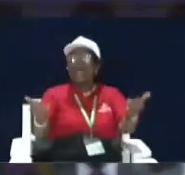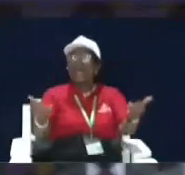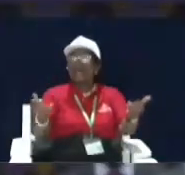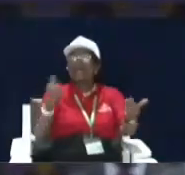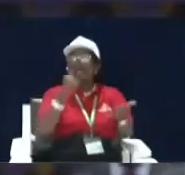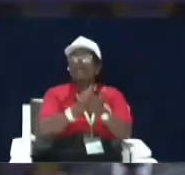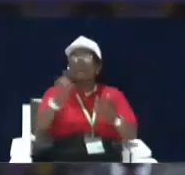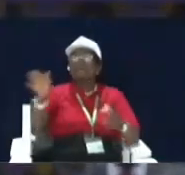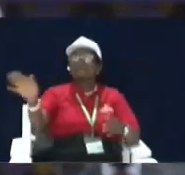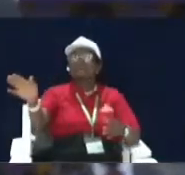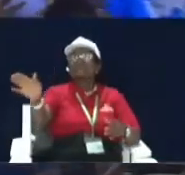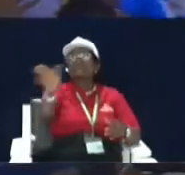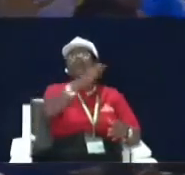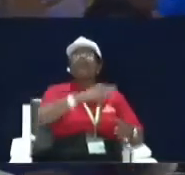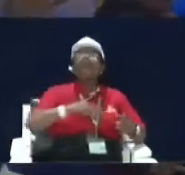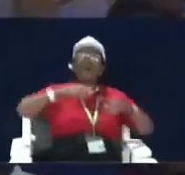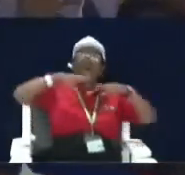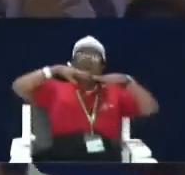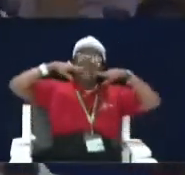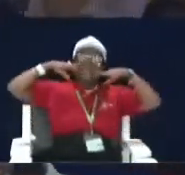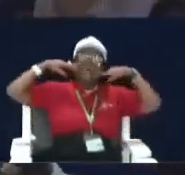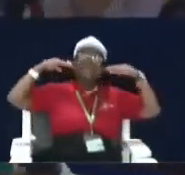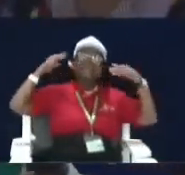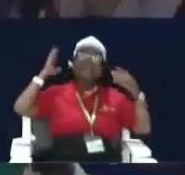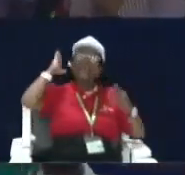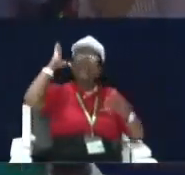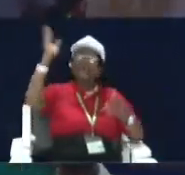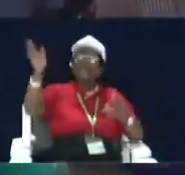Your laughter will begin.